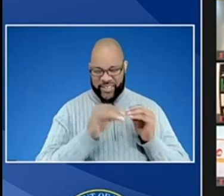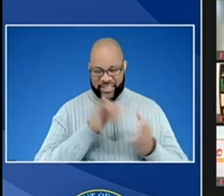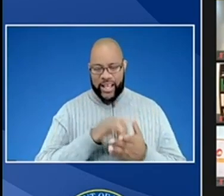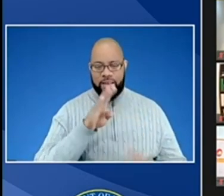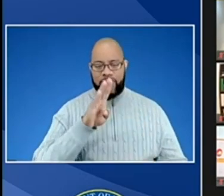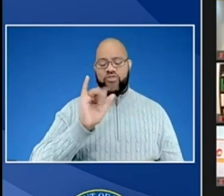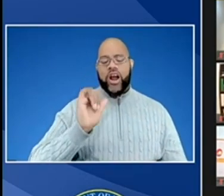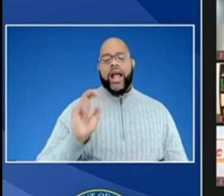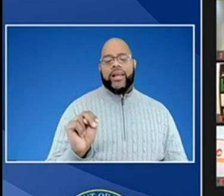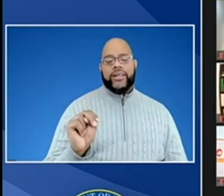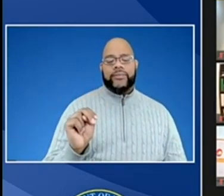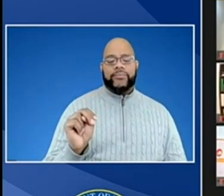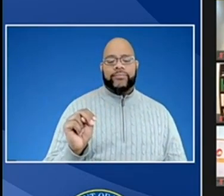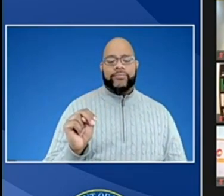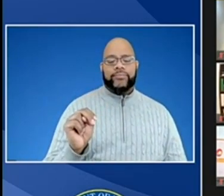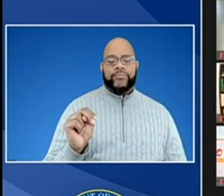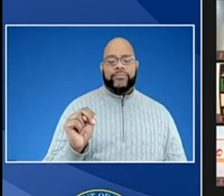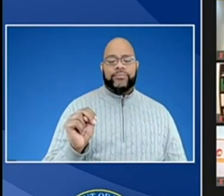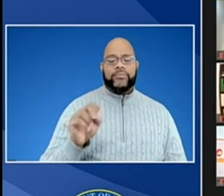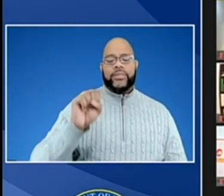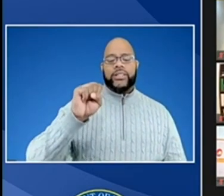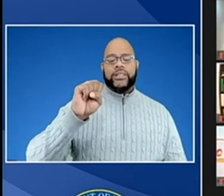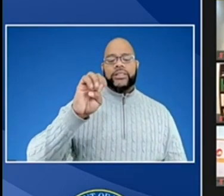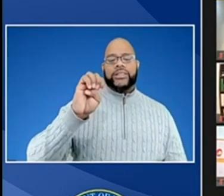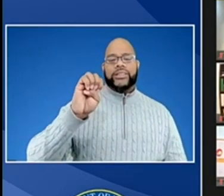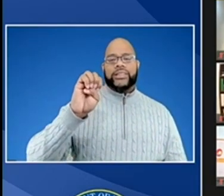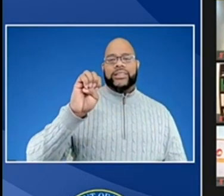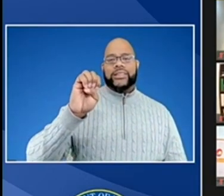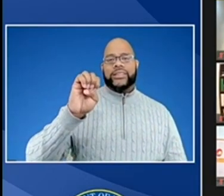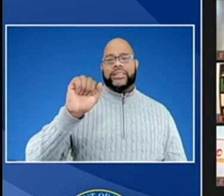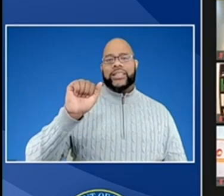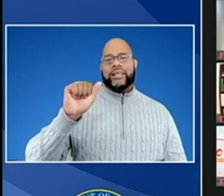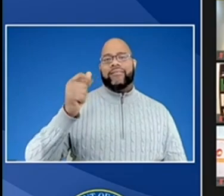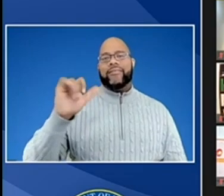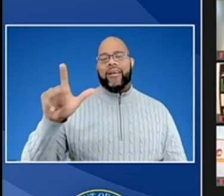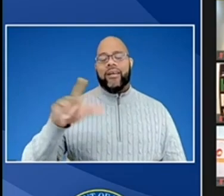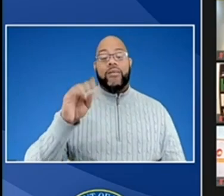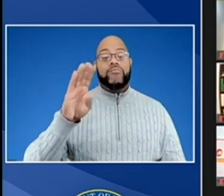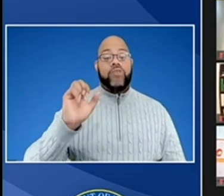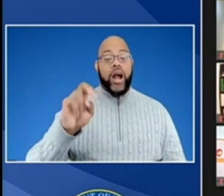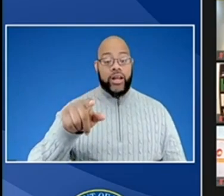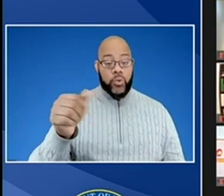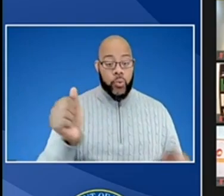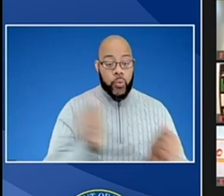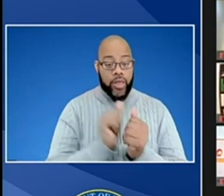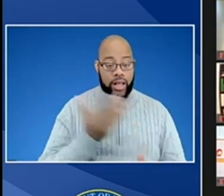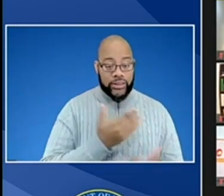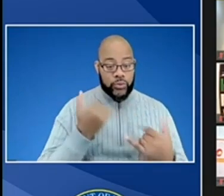Brian Siegel and Brian, you with us?